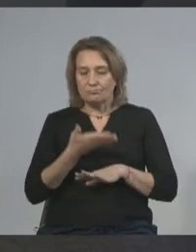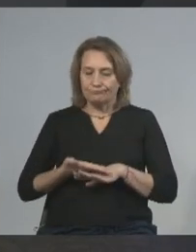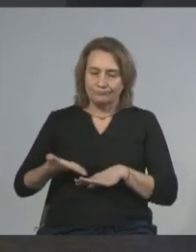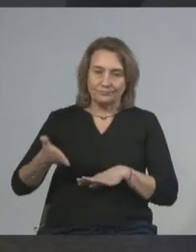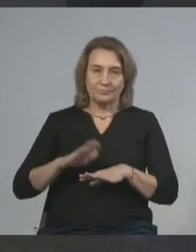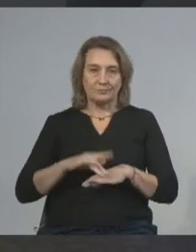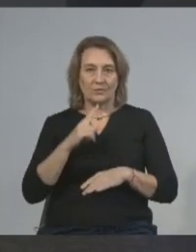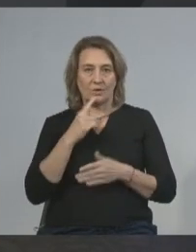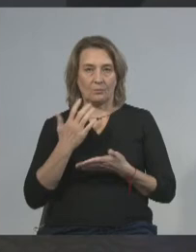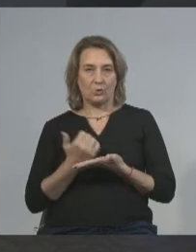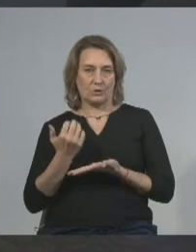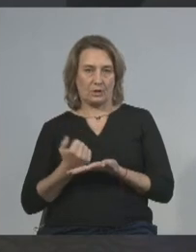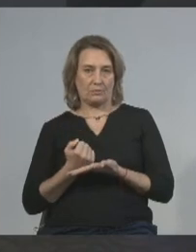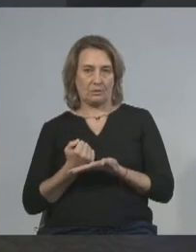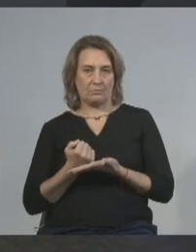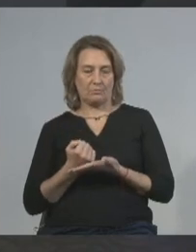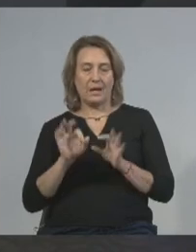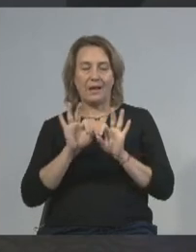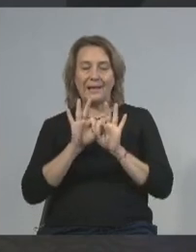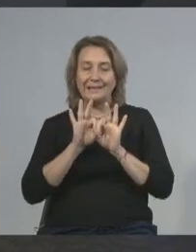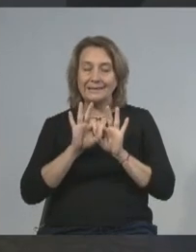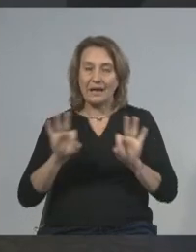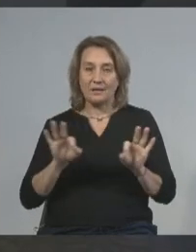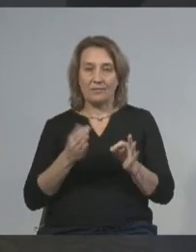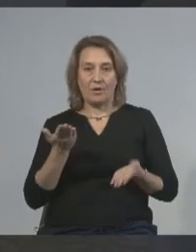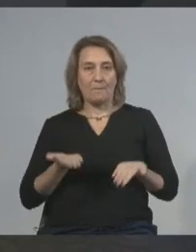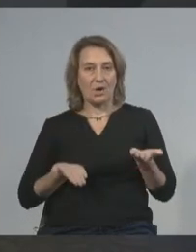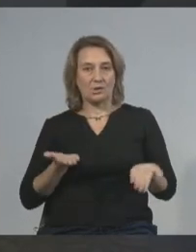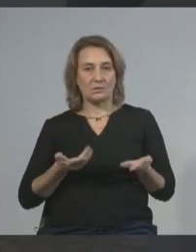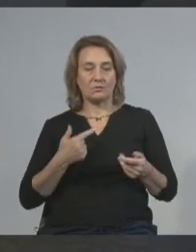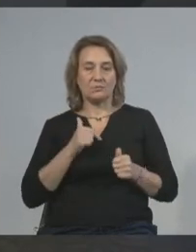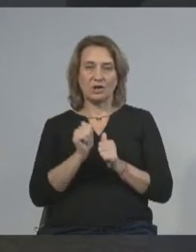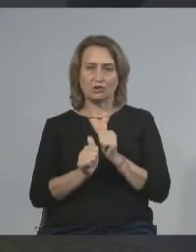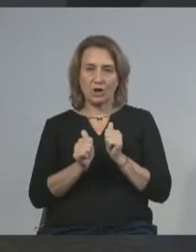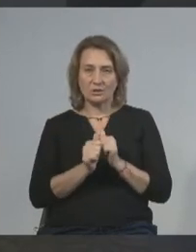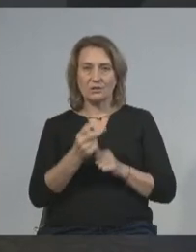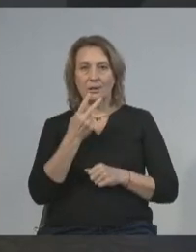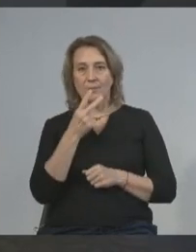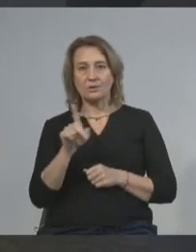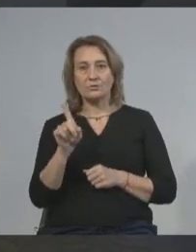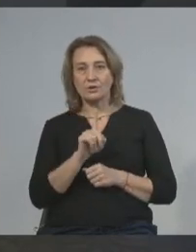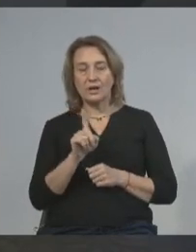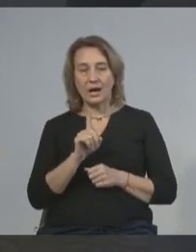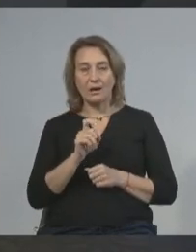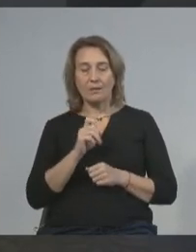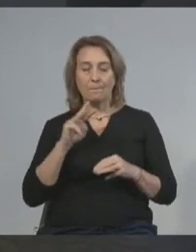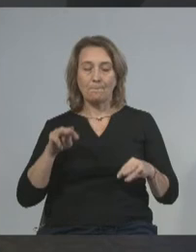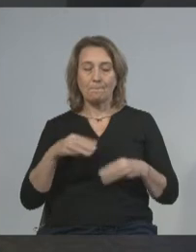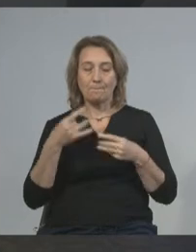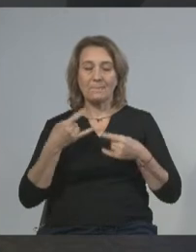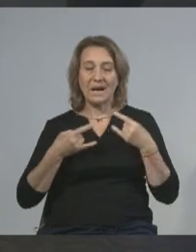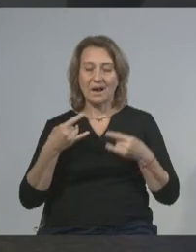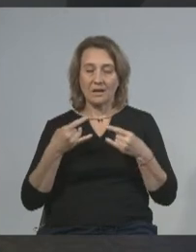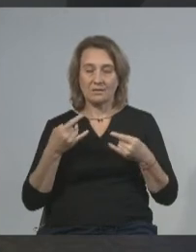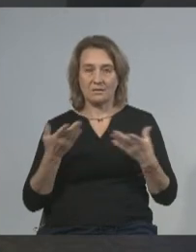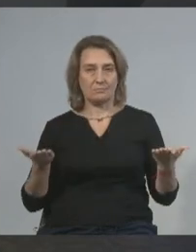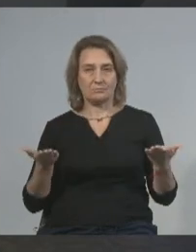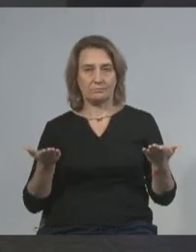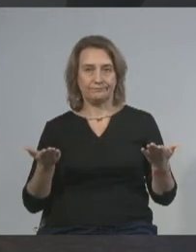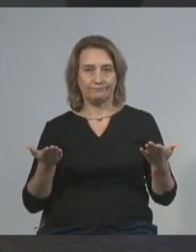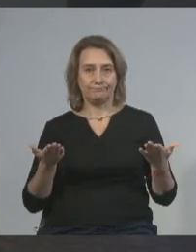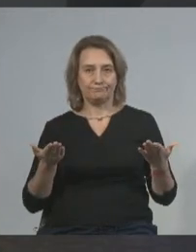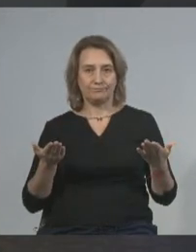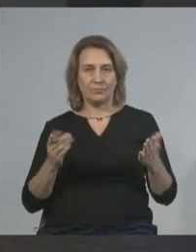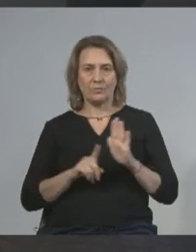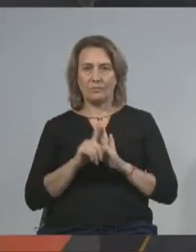same time it's quite difficult to reach this ideal balance because i often see that the media builds